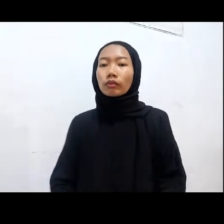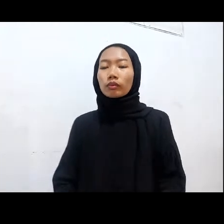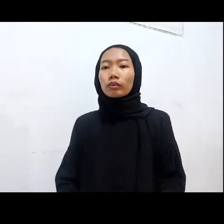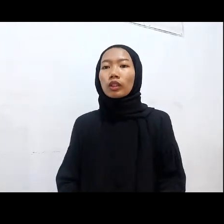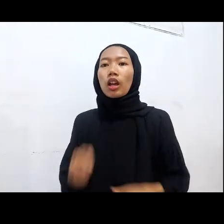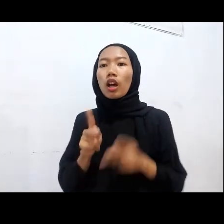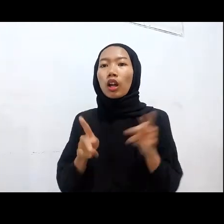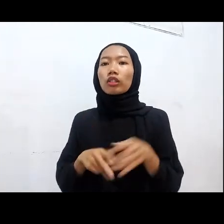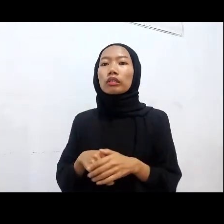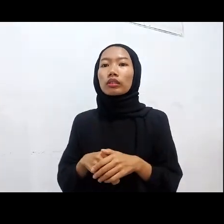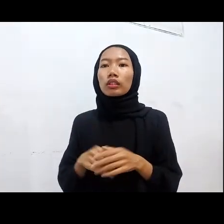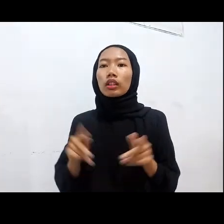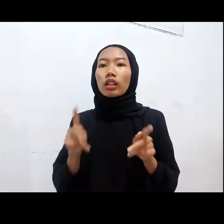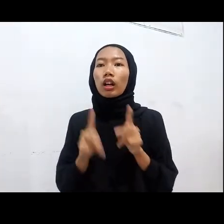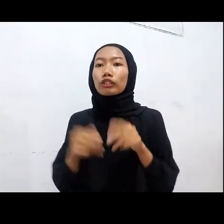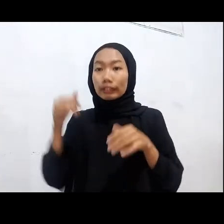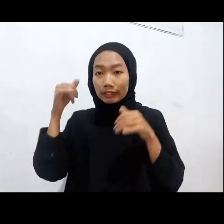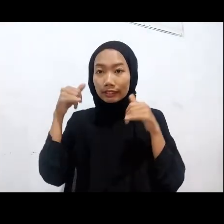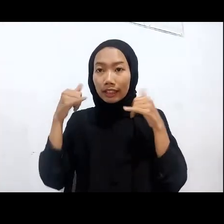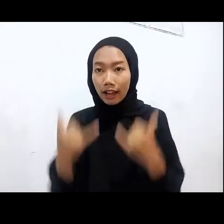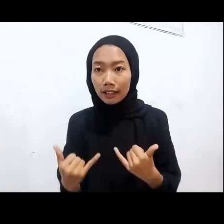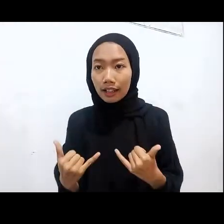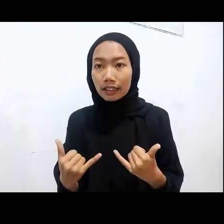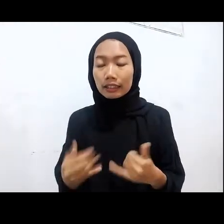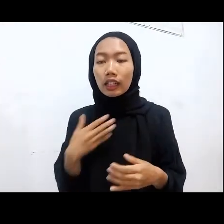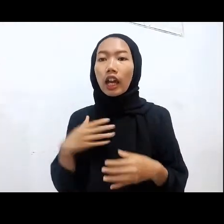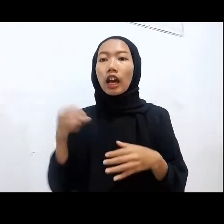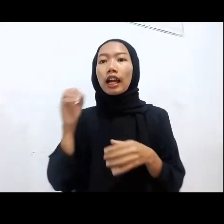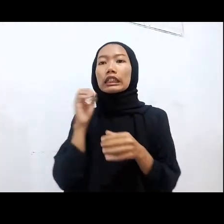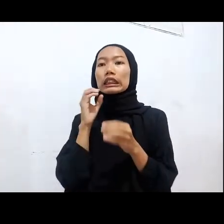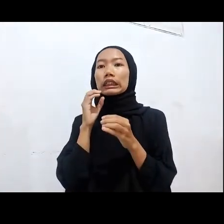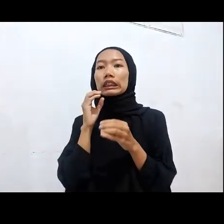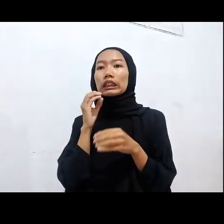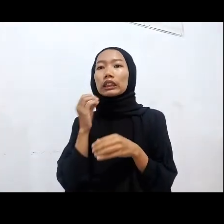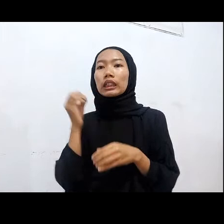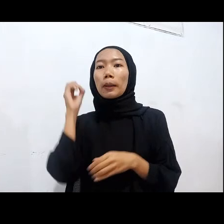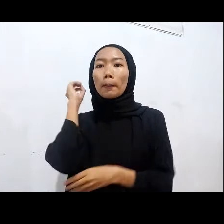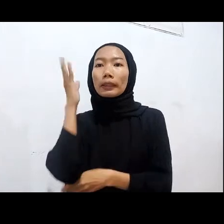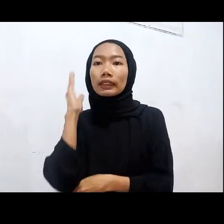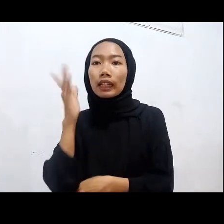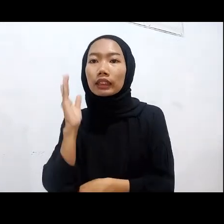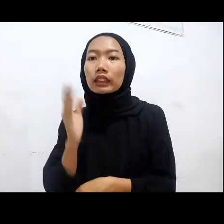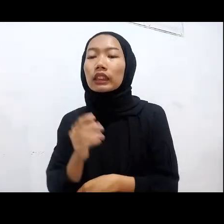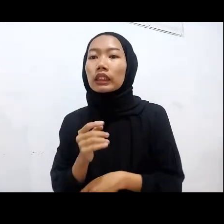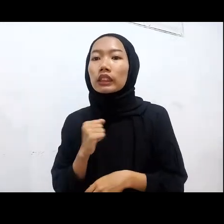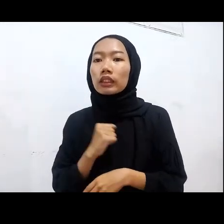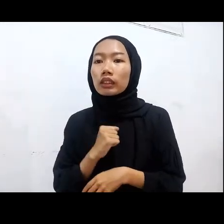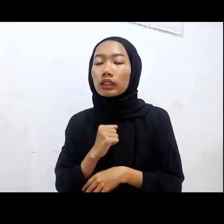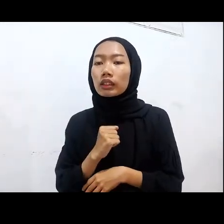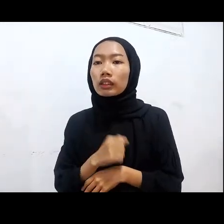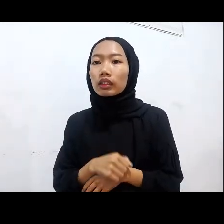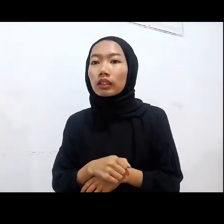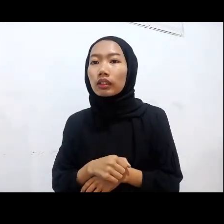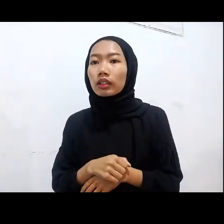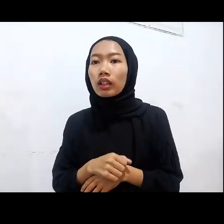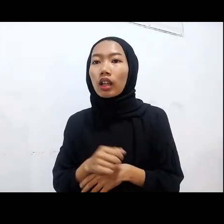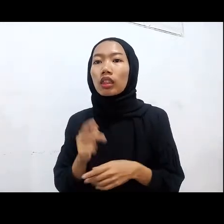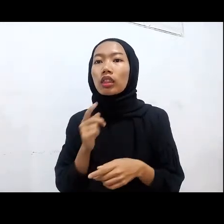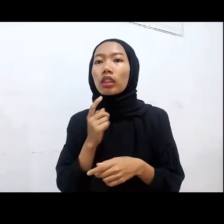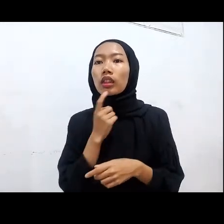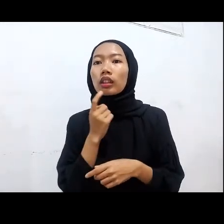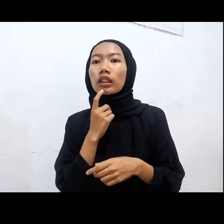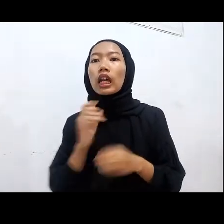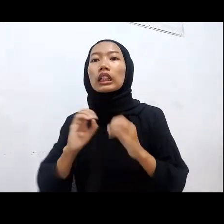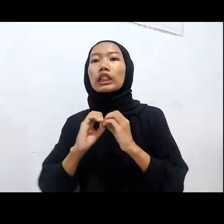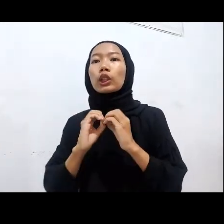towards talking about inclusion in the hospital system, mainstreaming,